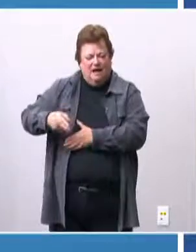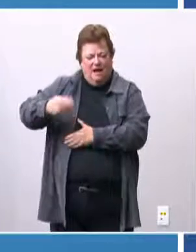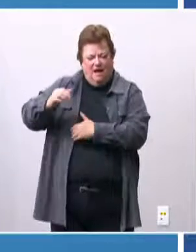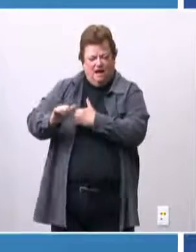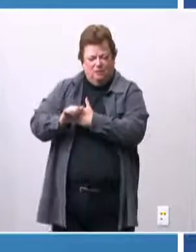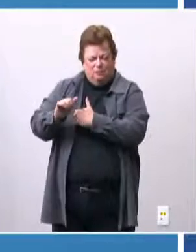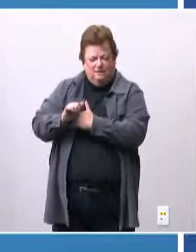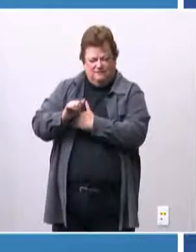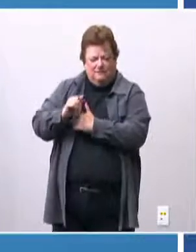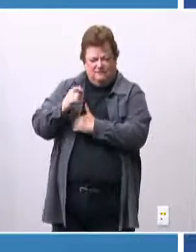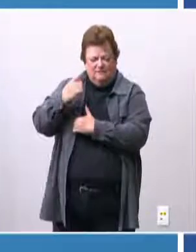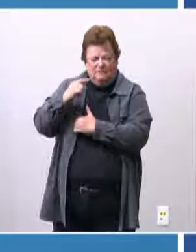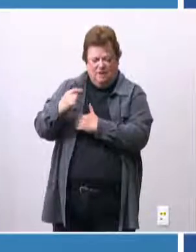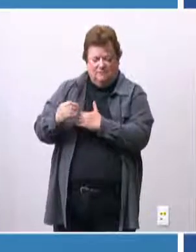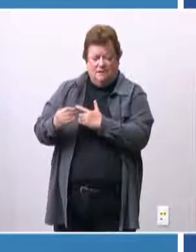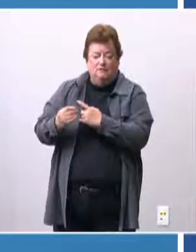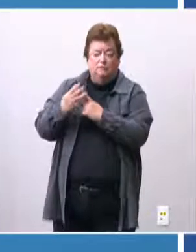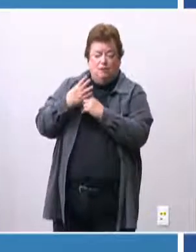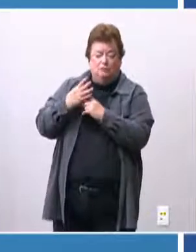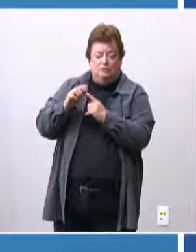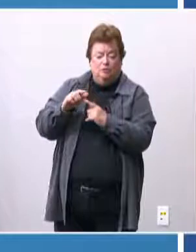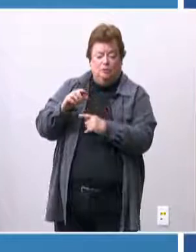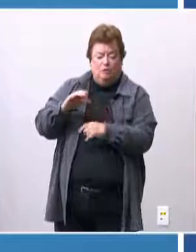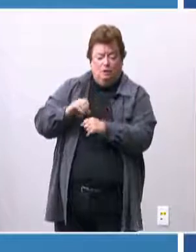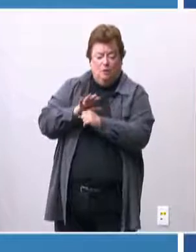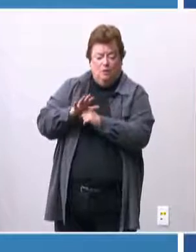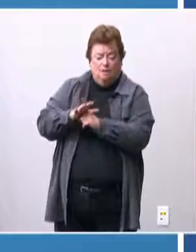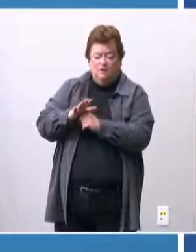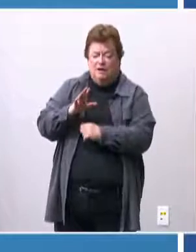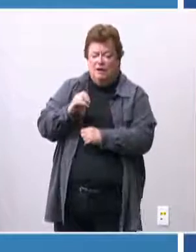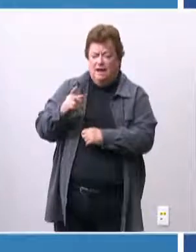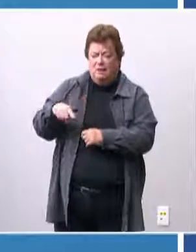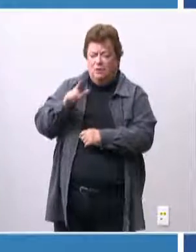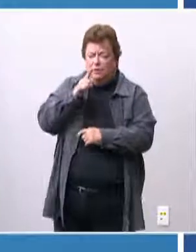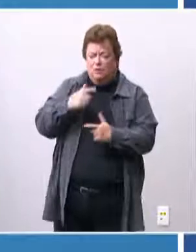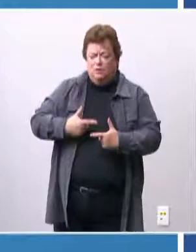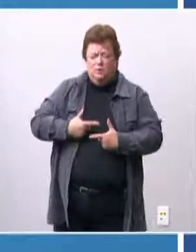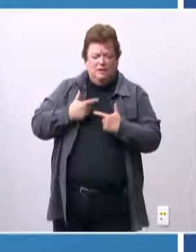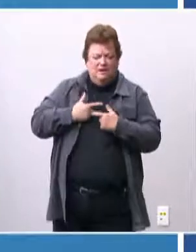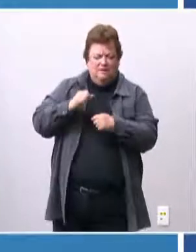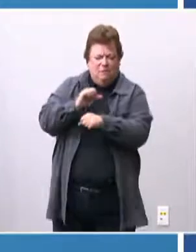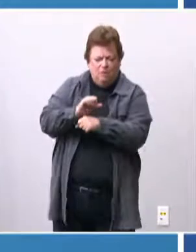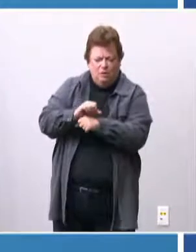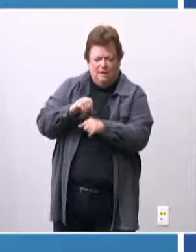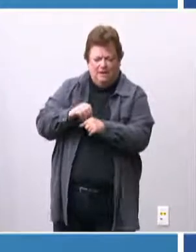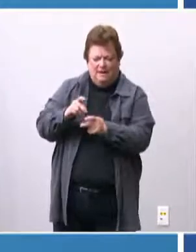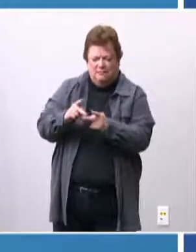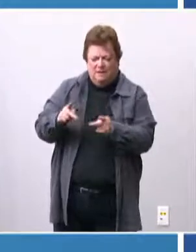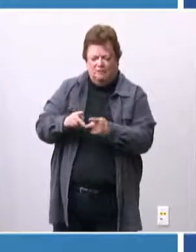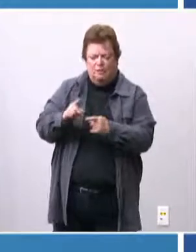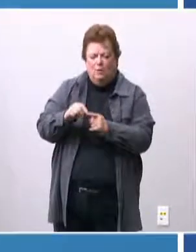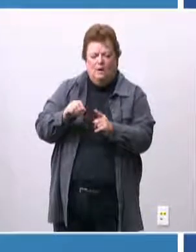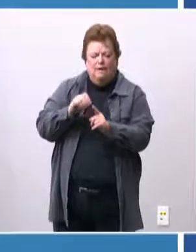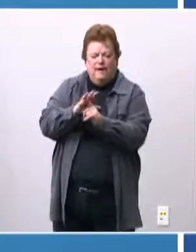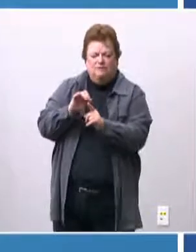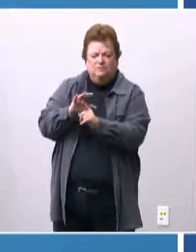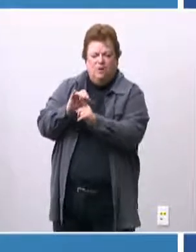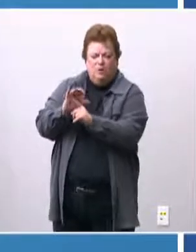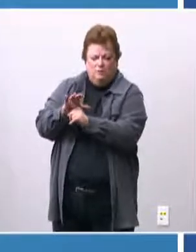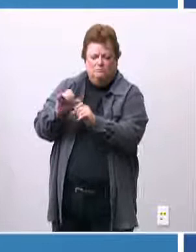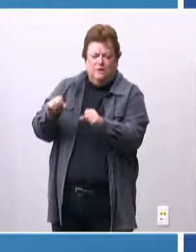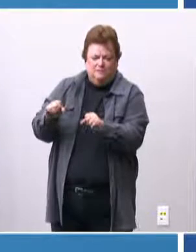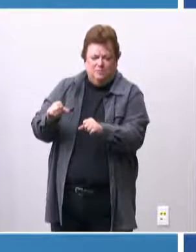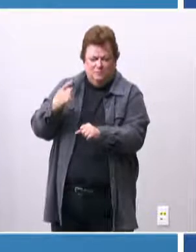severe outcomes from COVID-19, and people who work or live in settings where they have increased exposure to